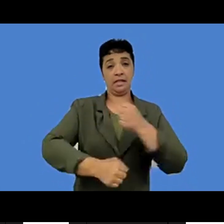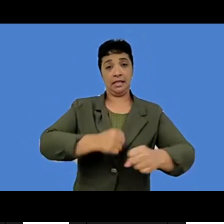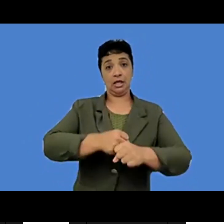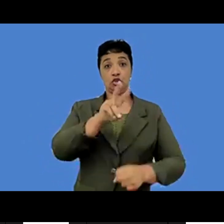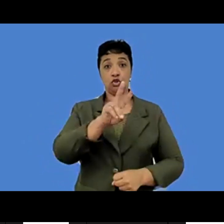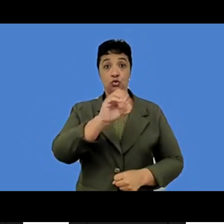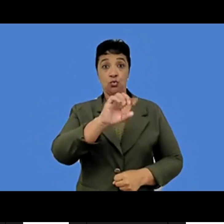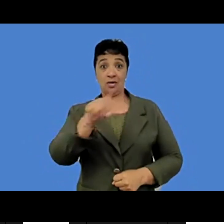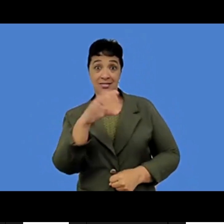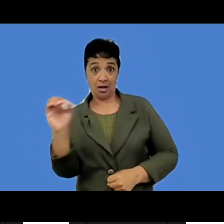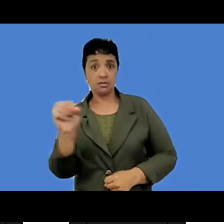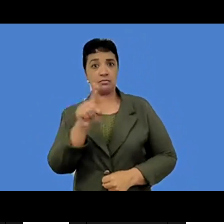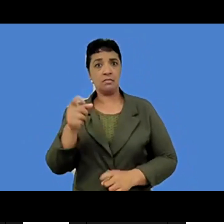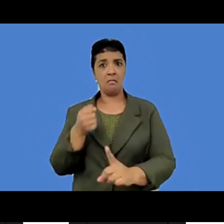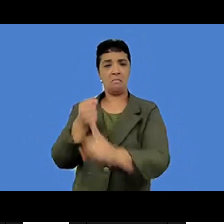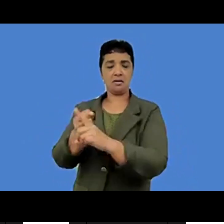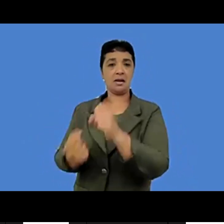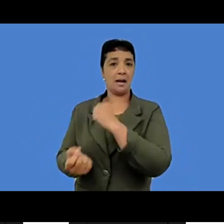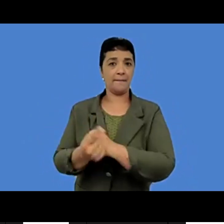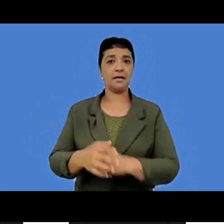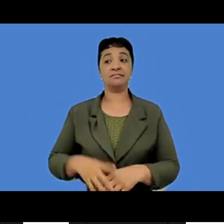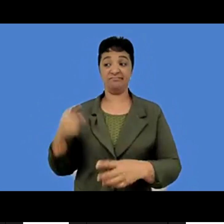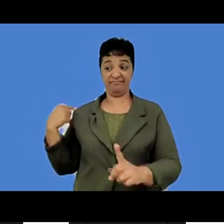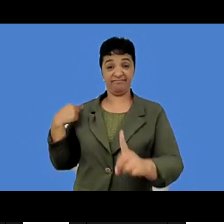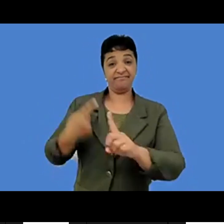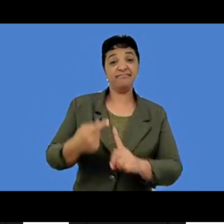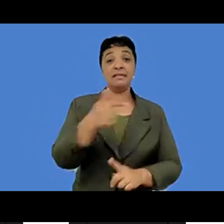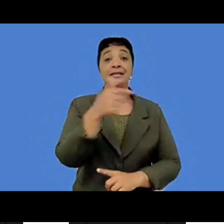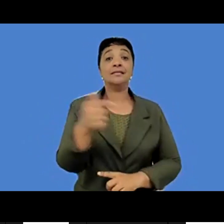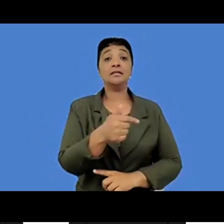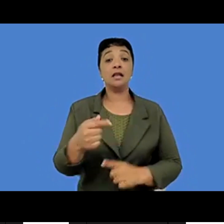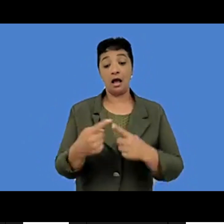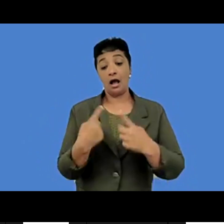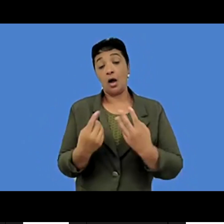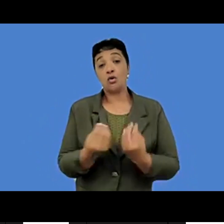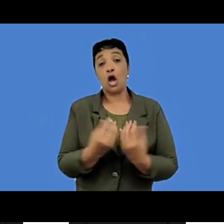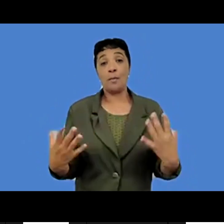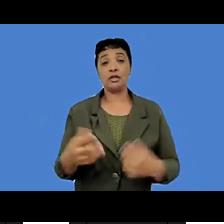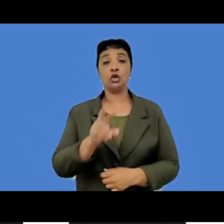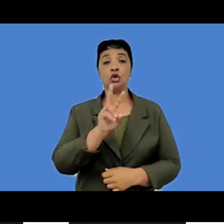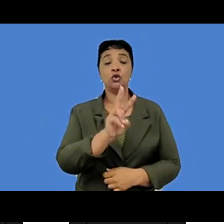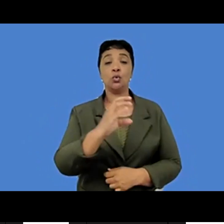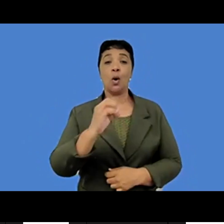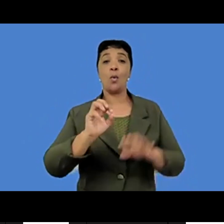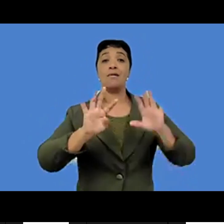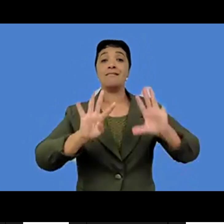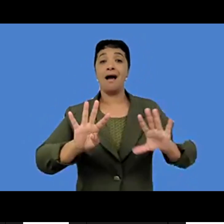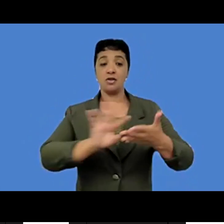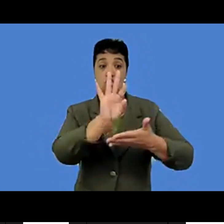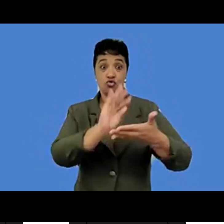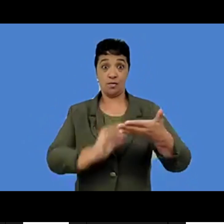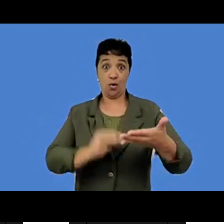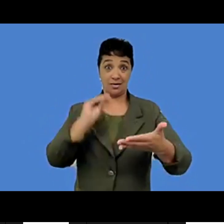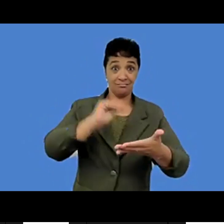In Tanzania, to date, there have been a number of 209 reports, which include